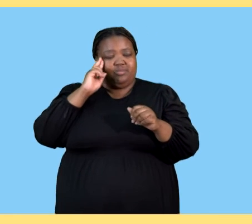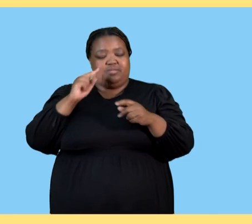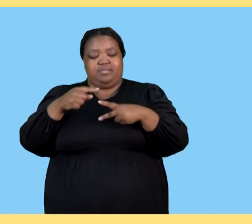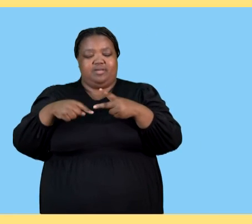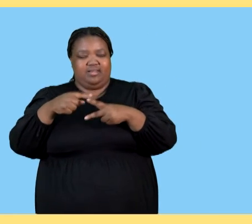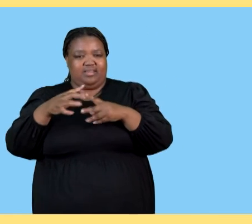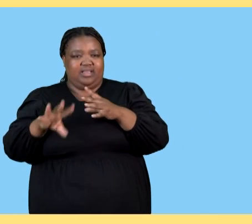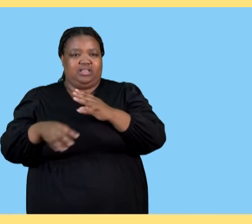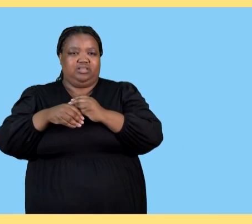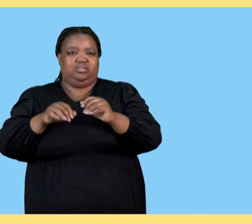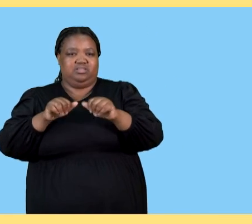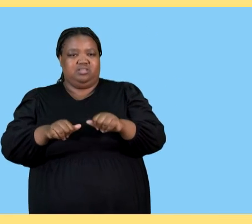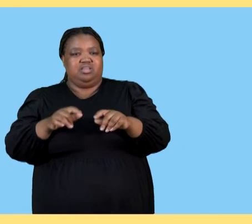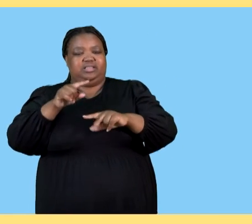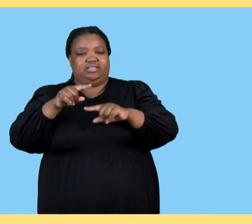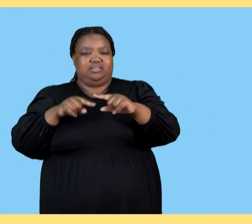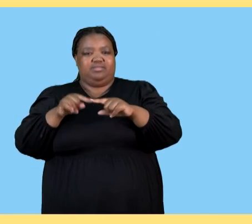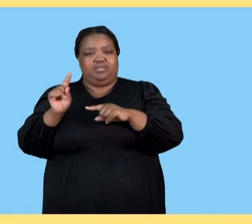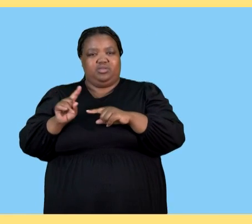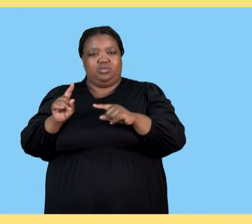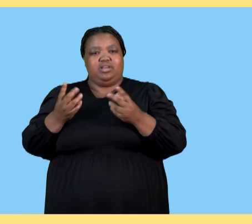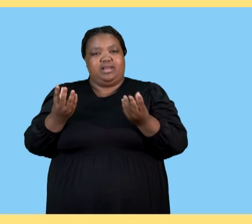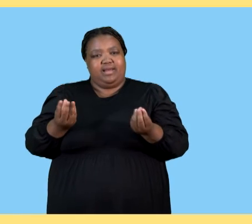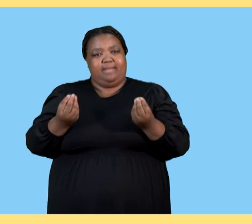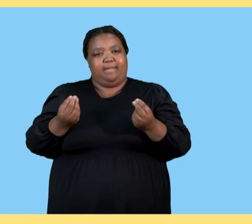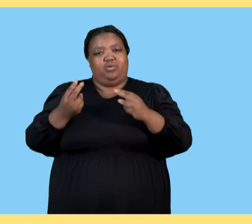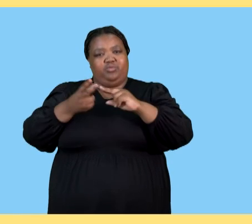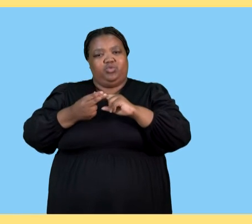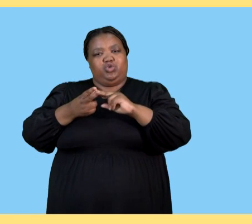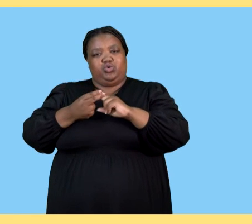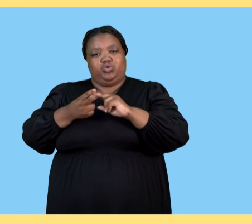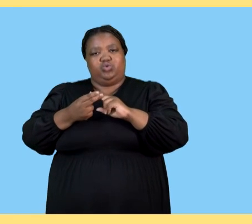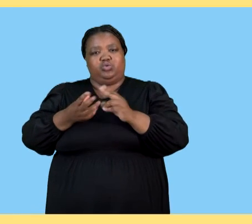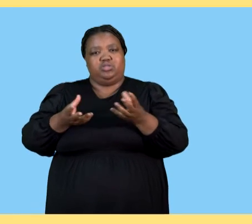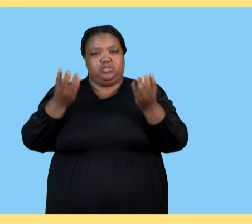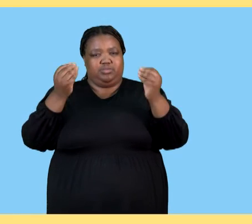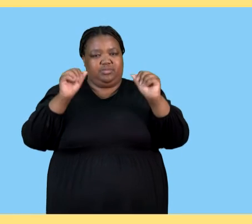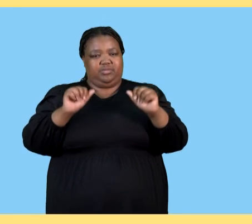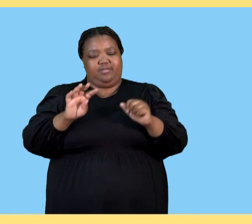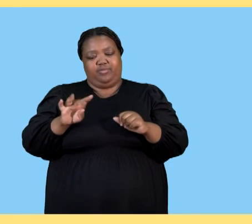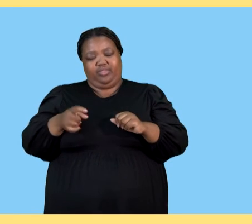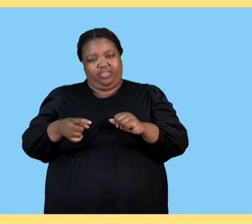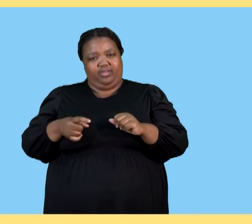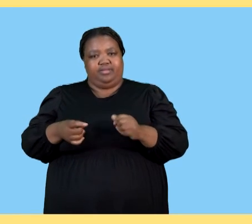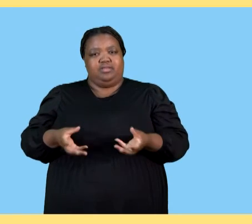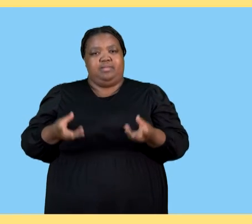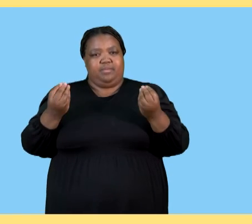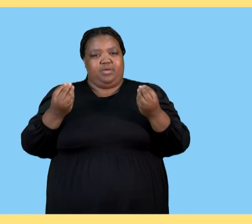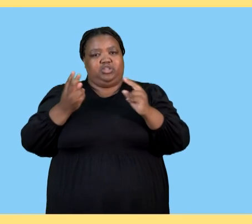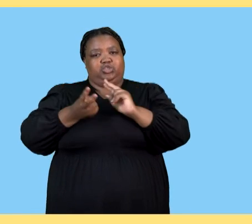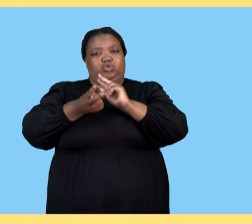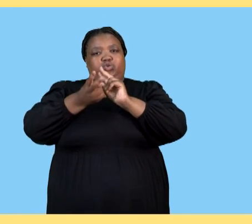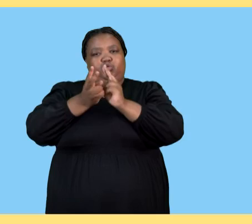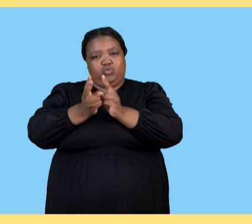two figures, 49.5, divided by the number of units produced, 4,000. That would then give